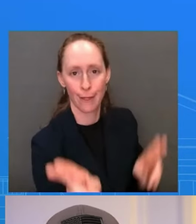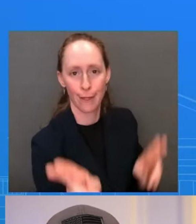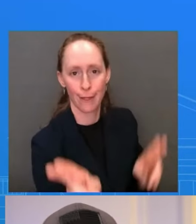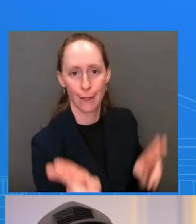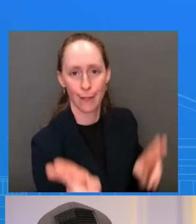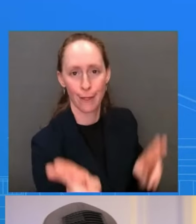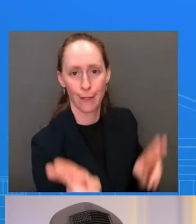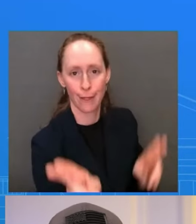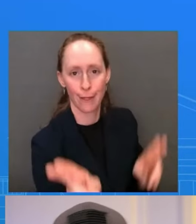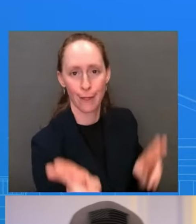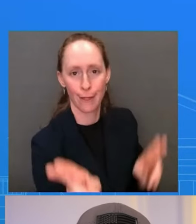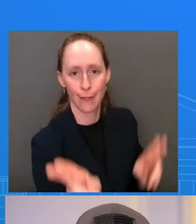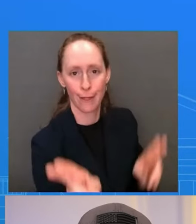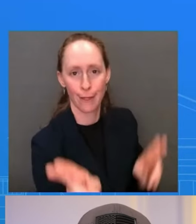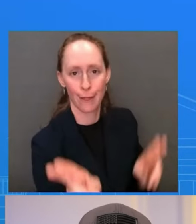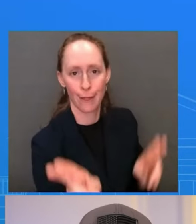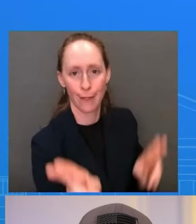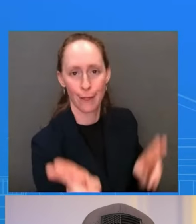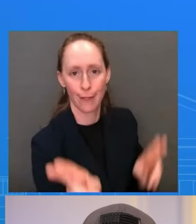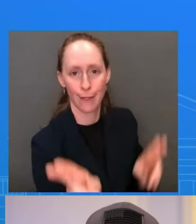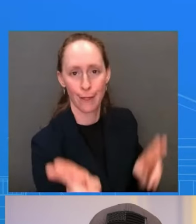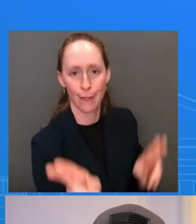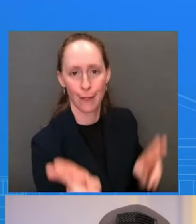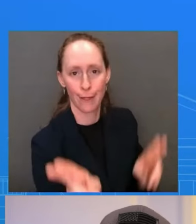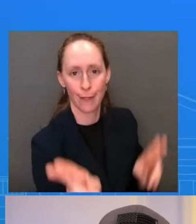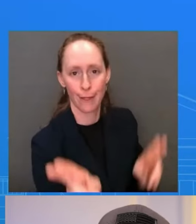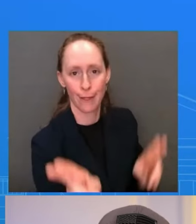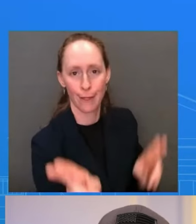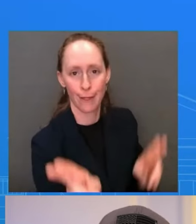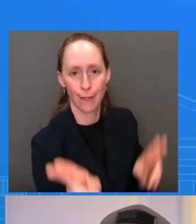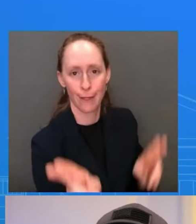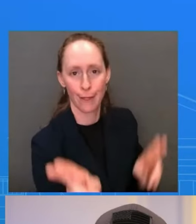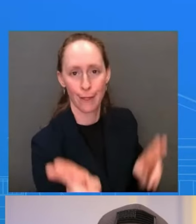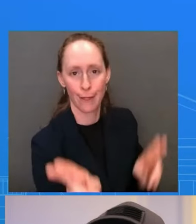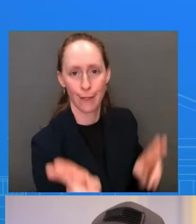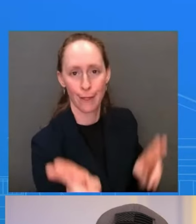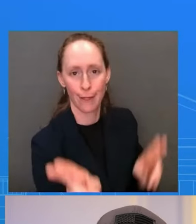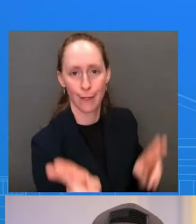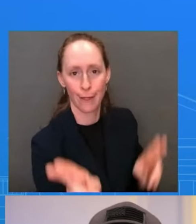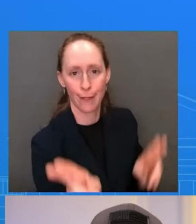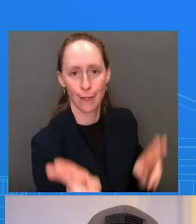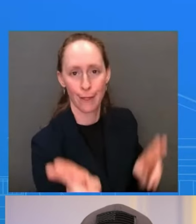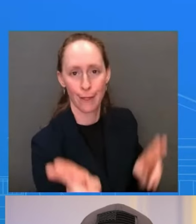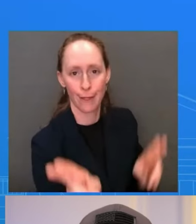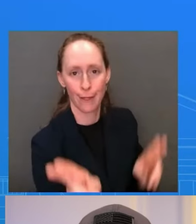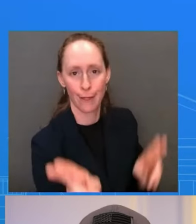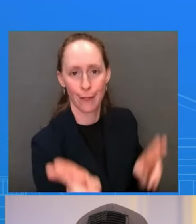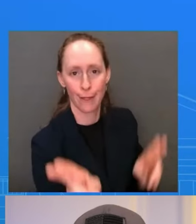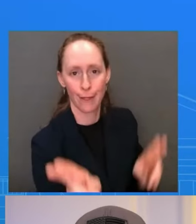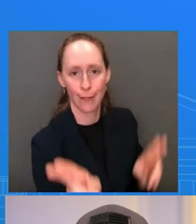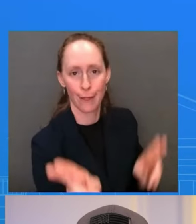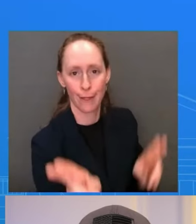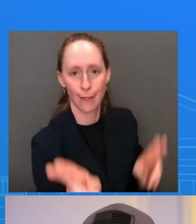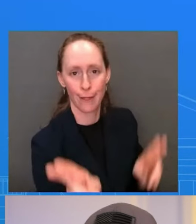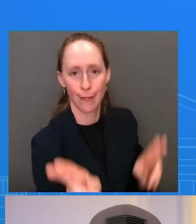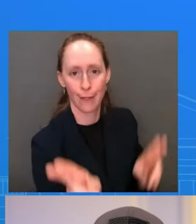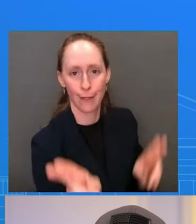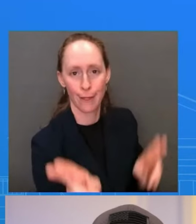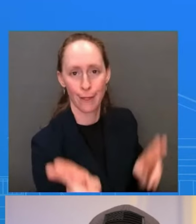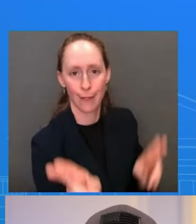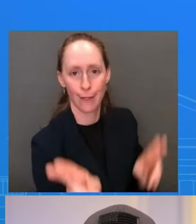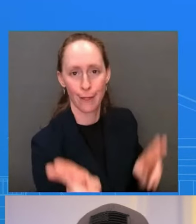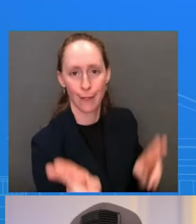of hush money. You got millions of people pouring across the border. We said the long game for that is, hey, have as many people pour across the border as you can under Joe Biden,